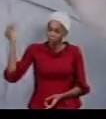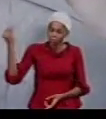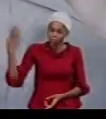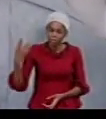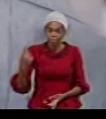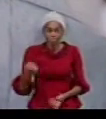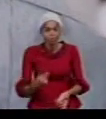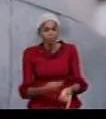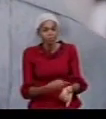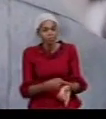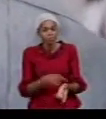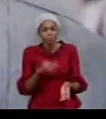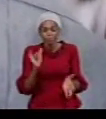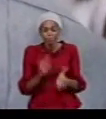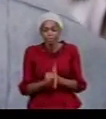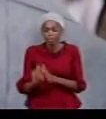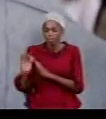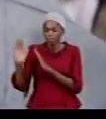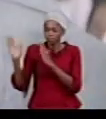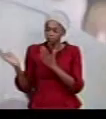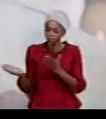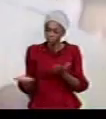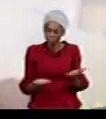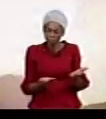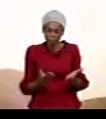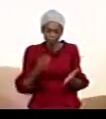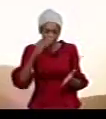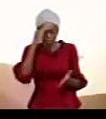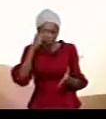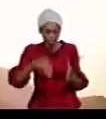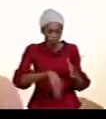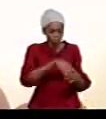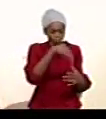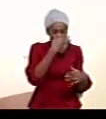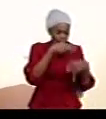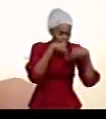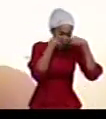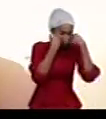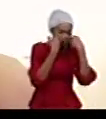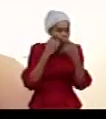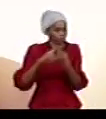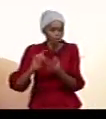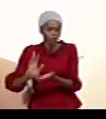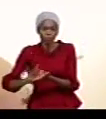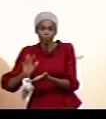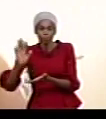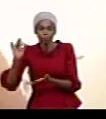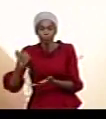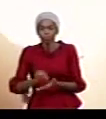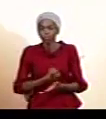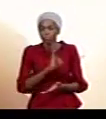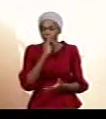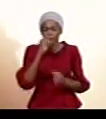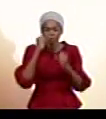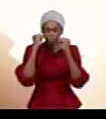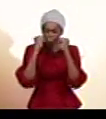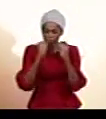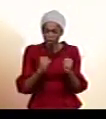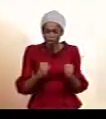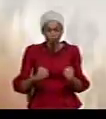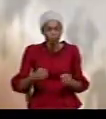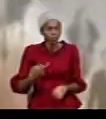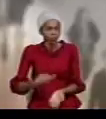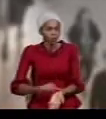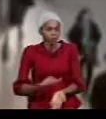the gospel that brings man from disgrace to glory, is the powerful gospel